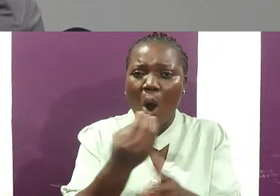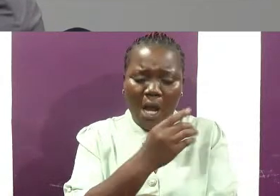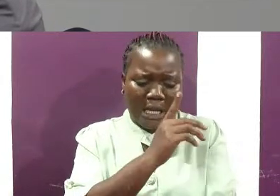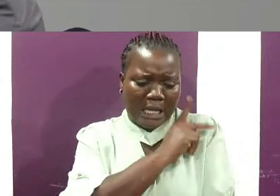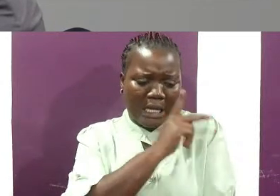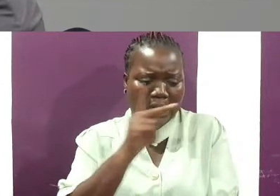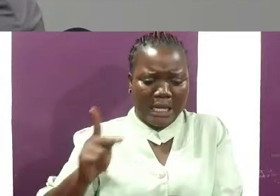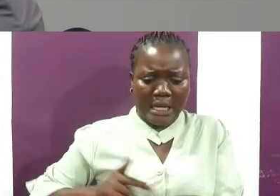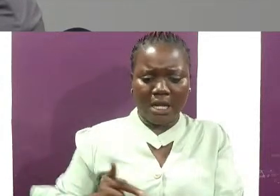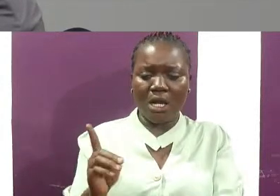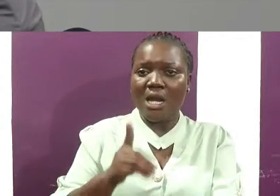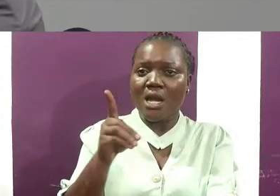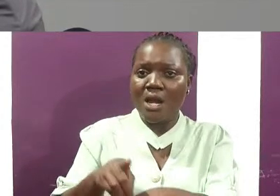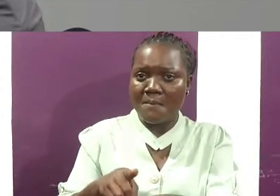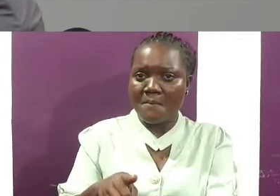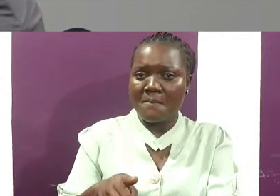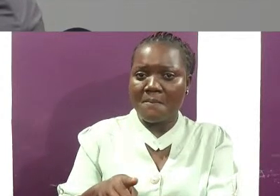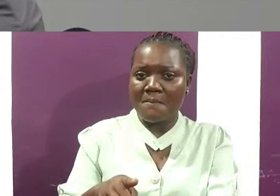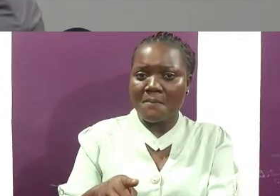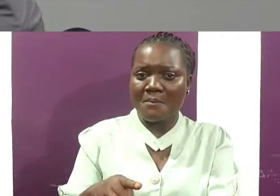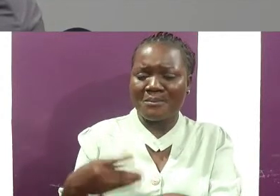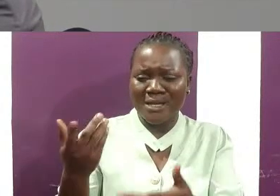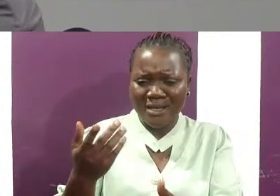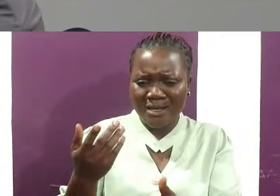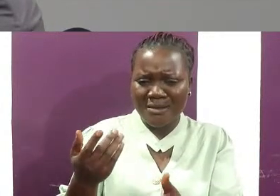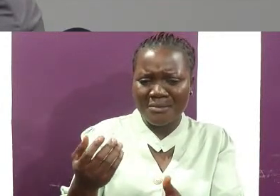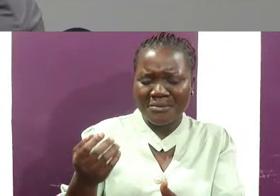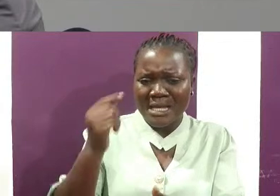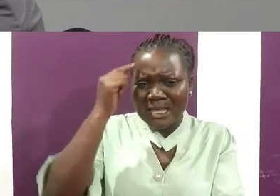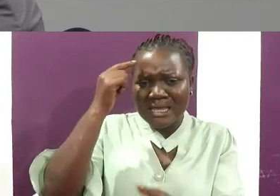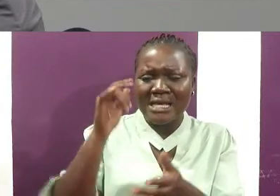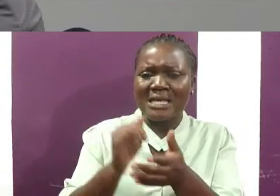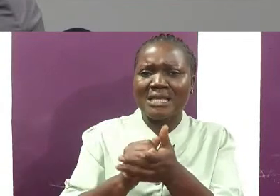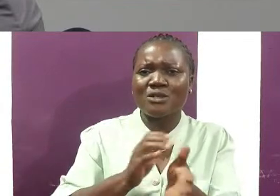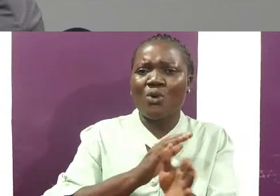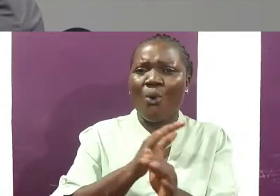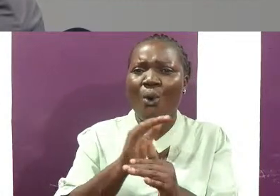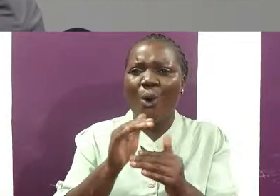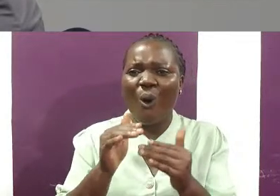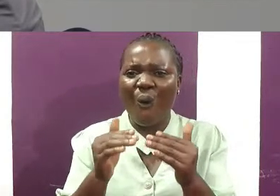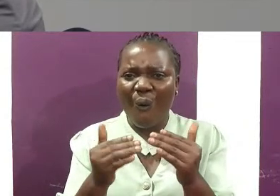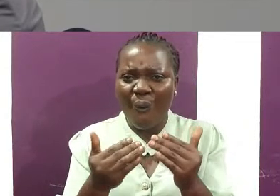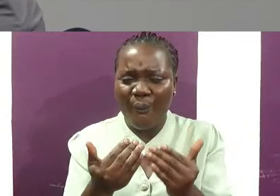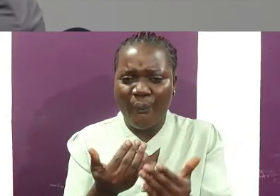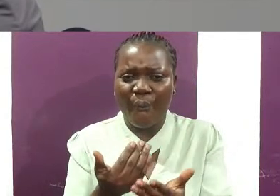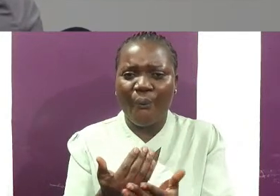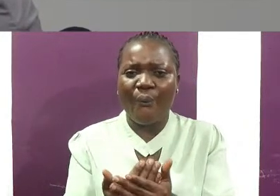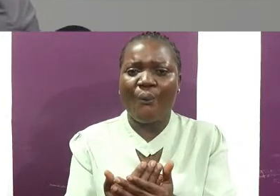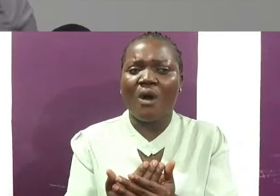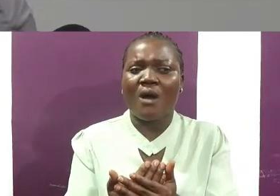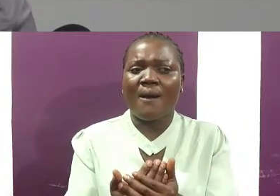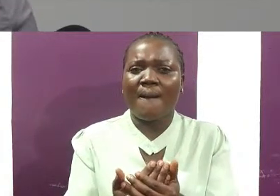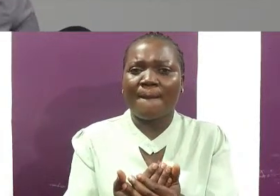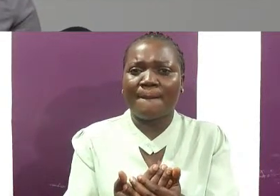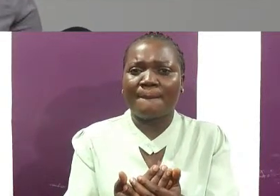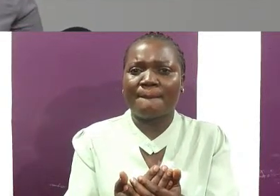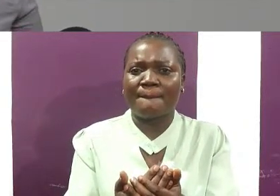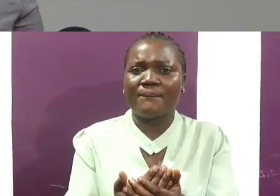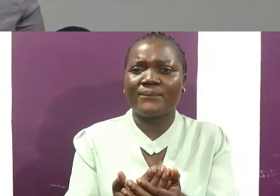that his will would have forced everyone to do his will. If we